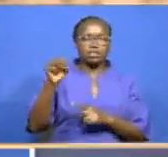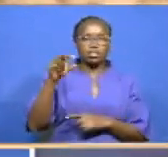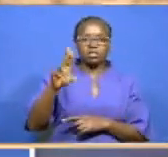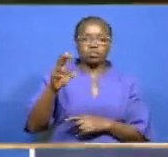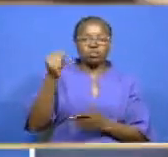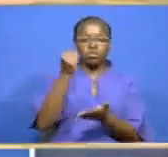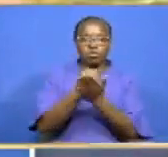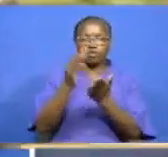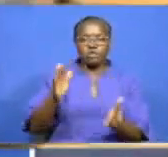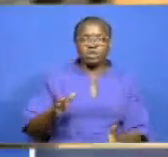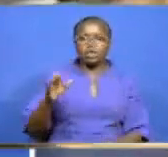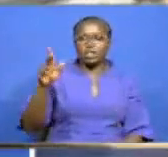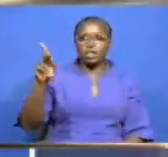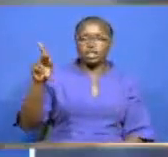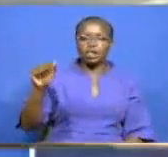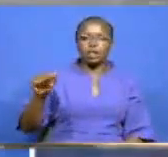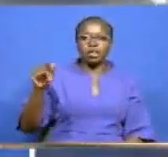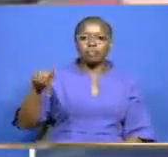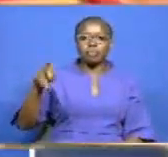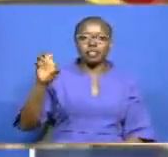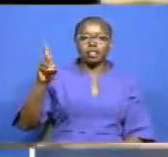in Kapedo,